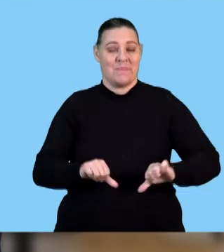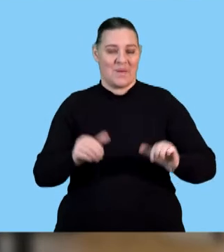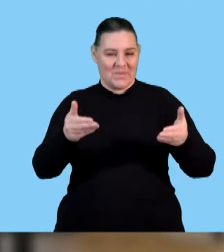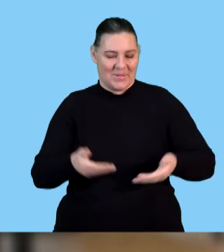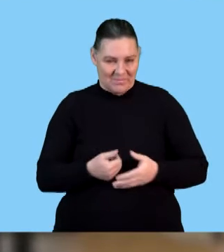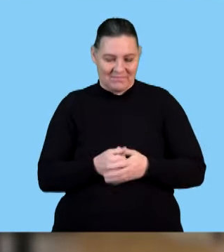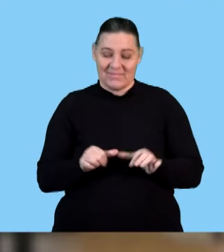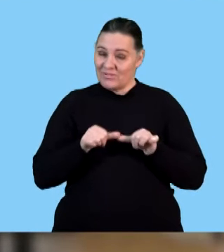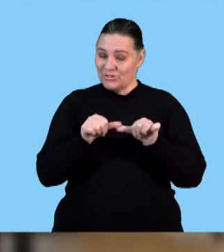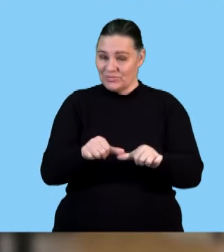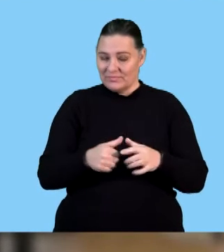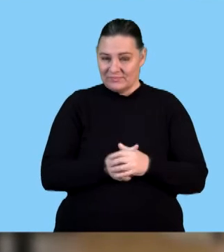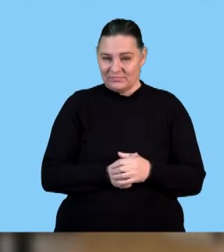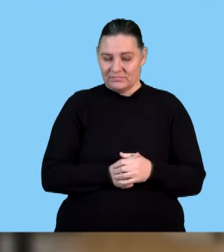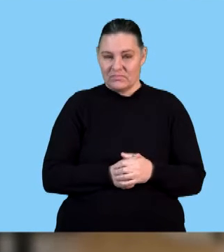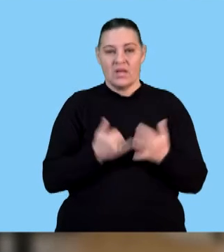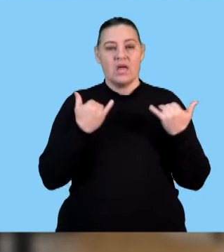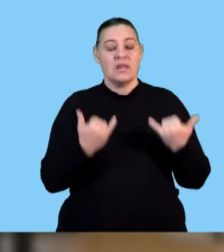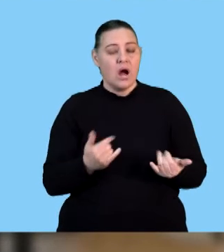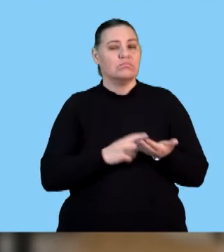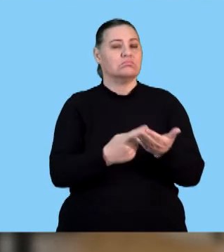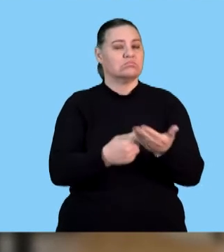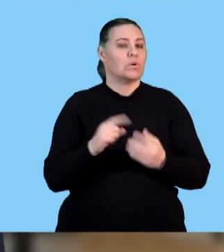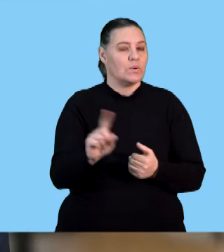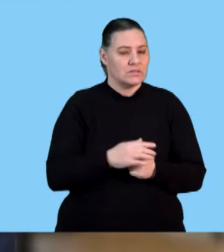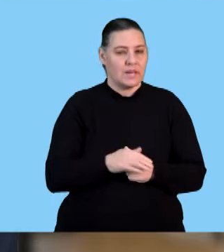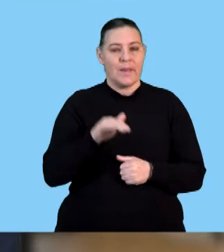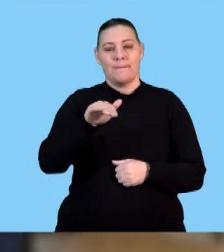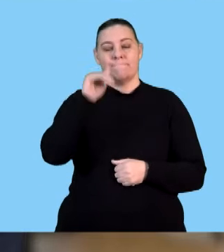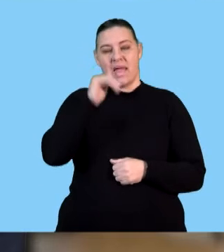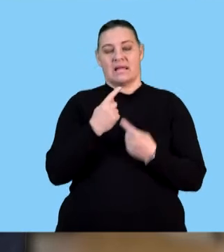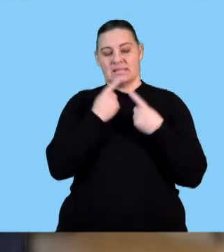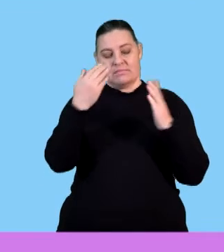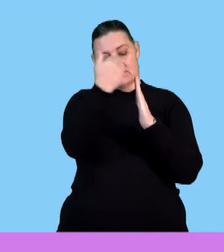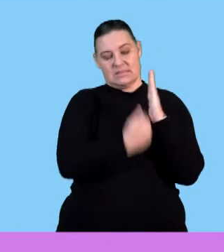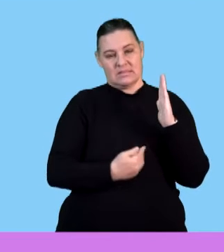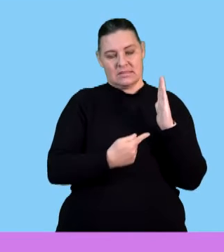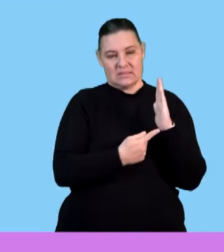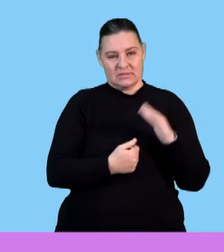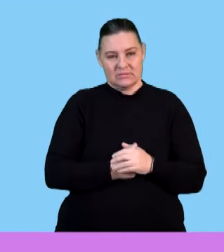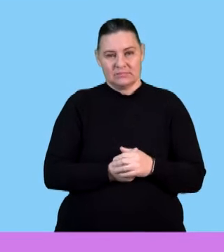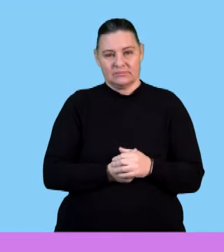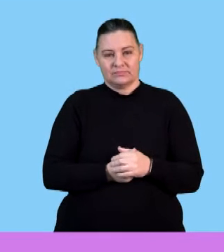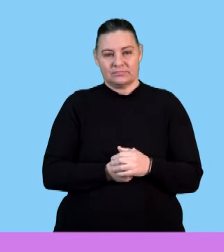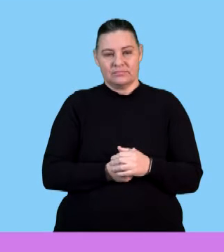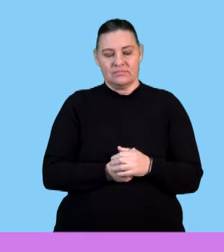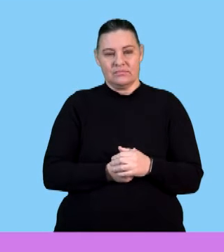Welcome back, everyone. Let's carry on. Now we talk to you guys about banking statements.